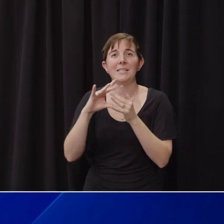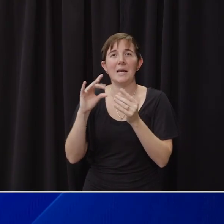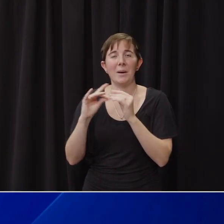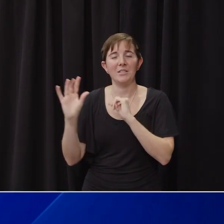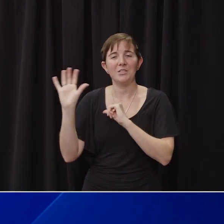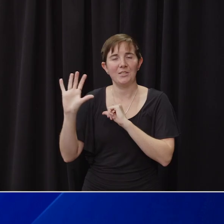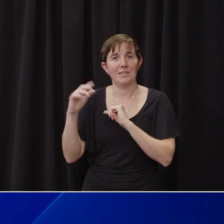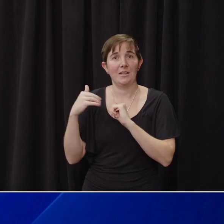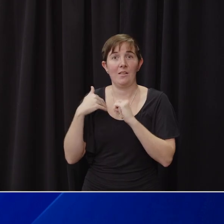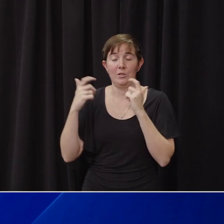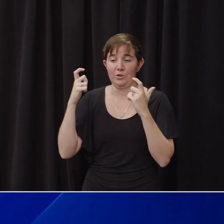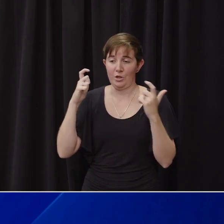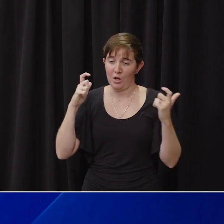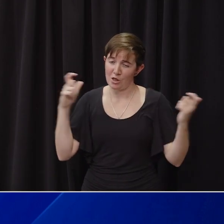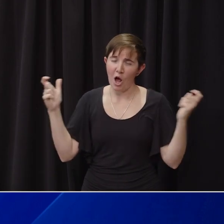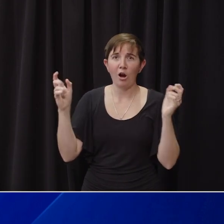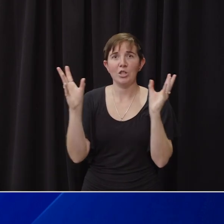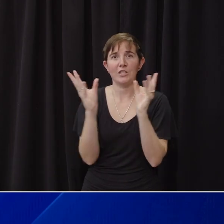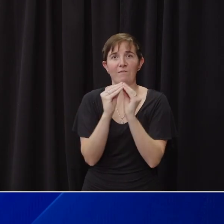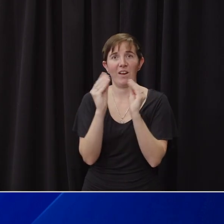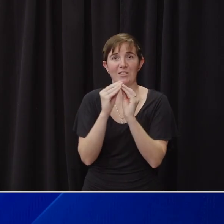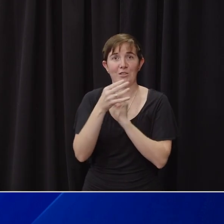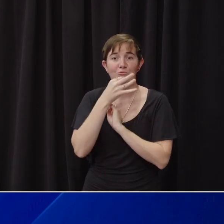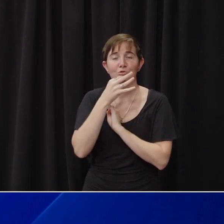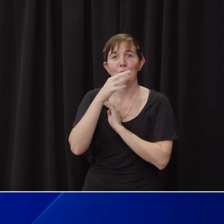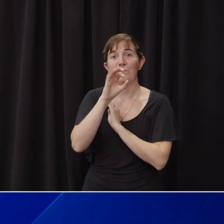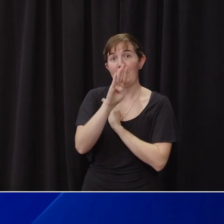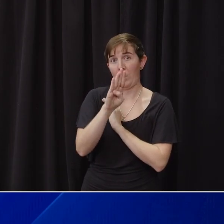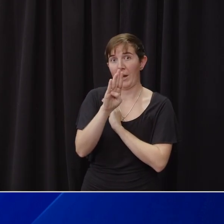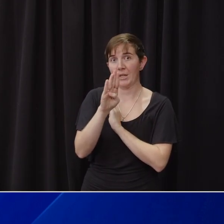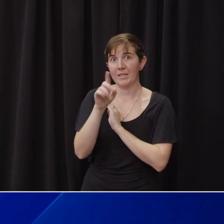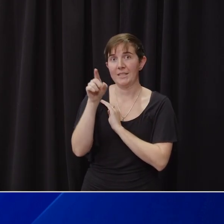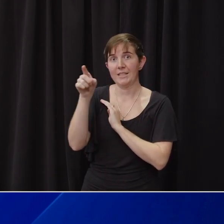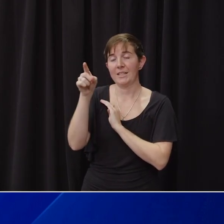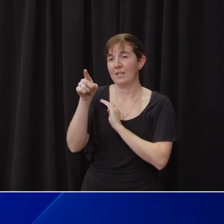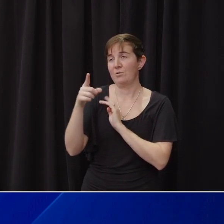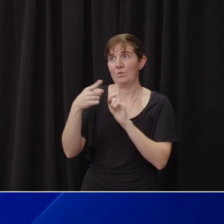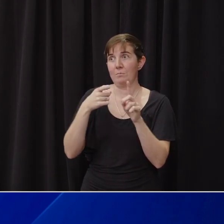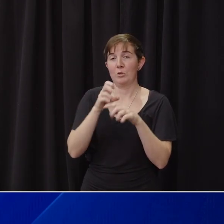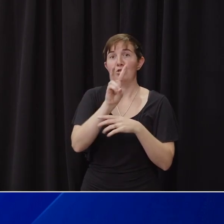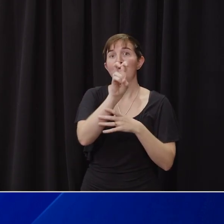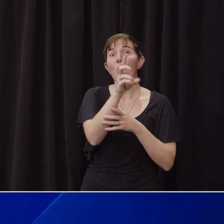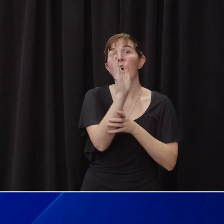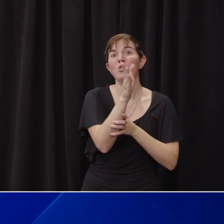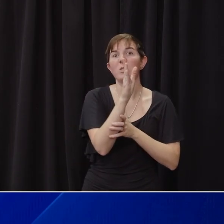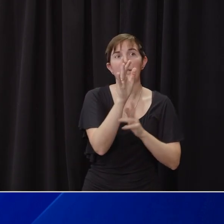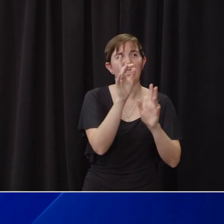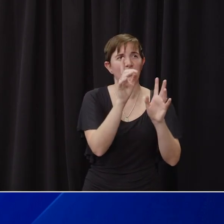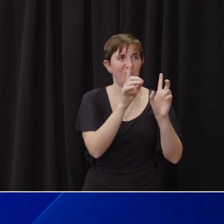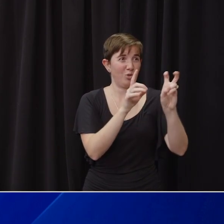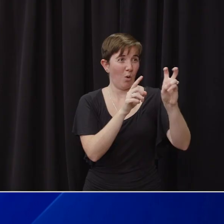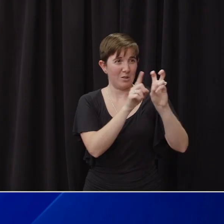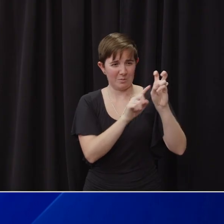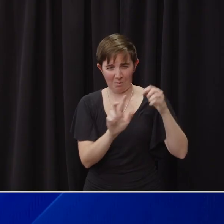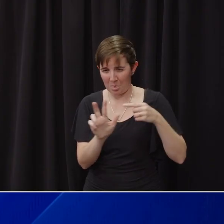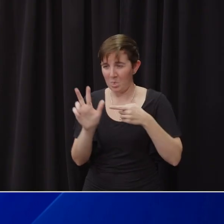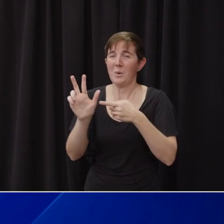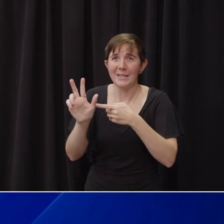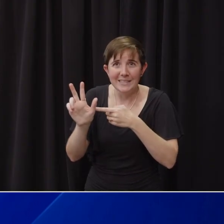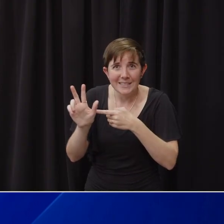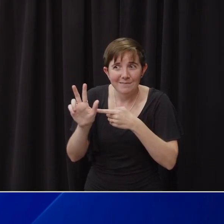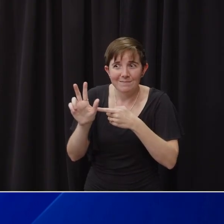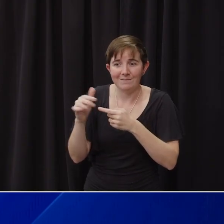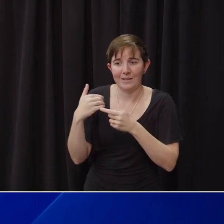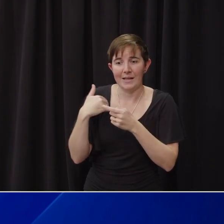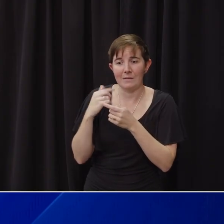mentioned, there's a large convention in February, and there's out of 200 speakers, there's only 3 that have